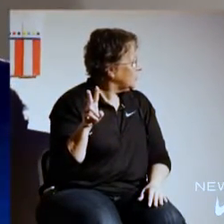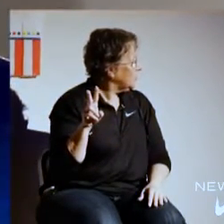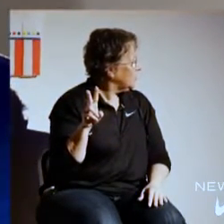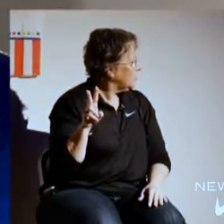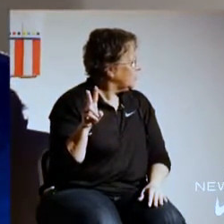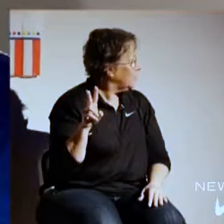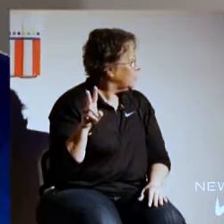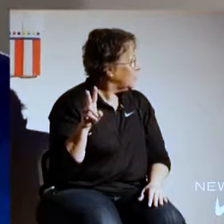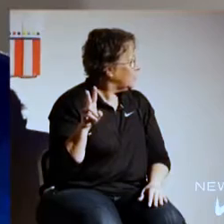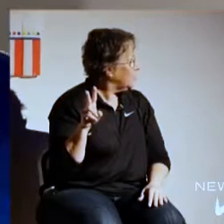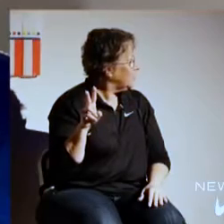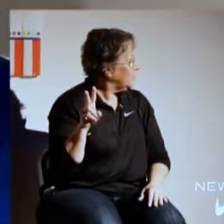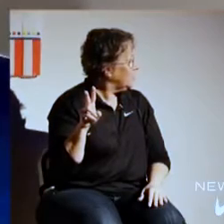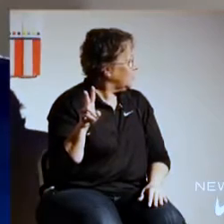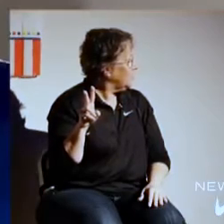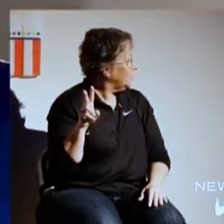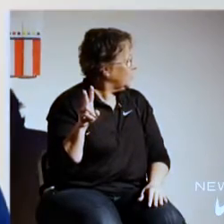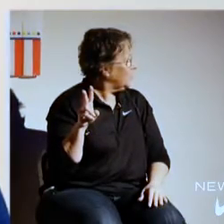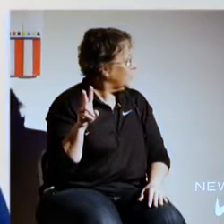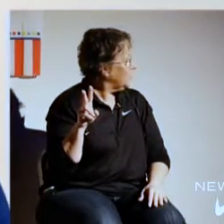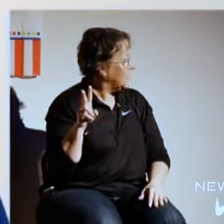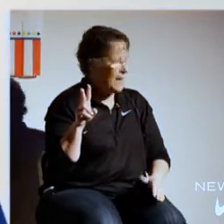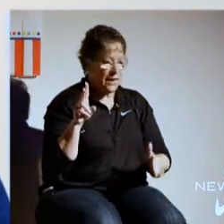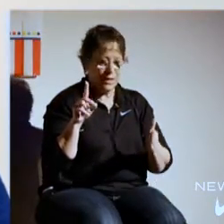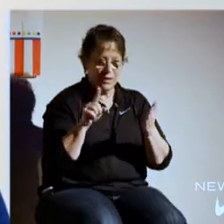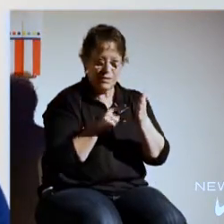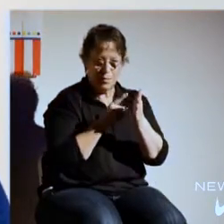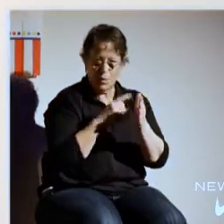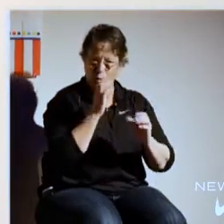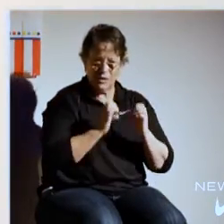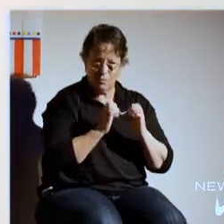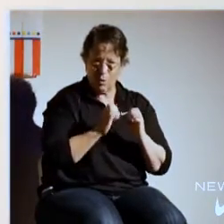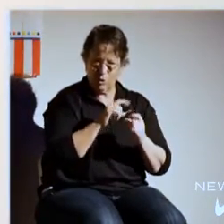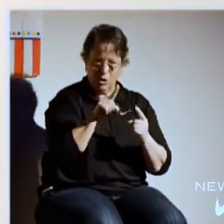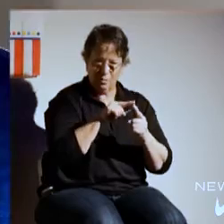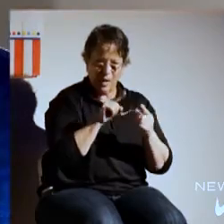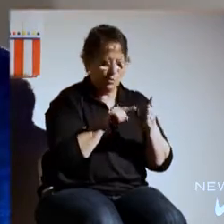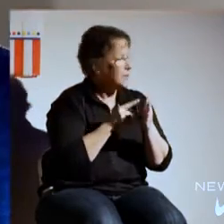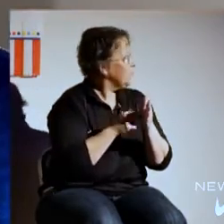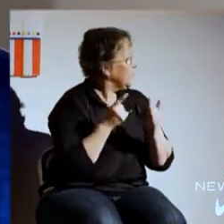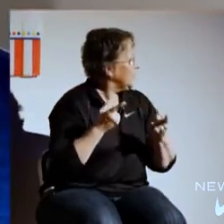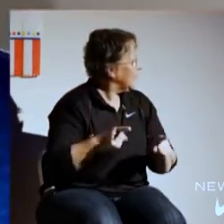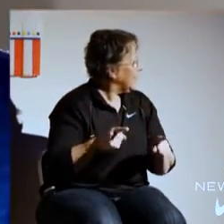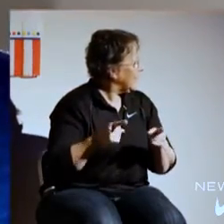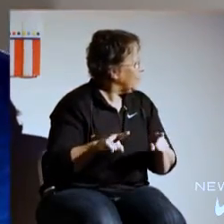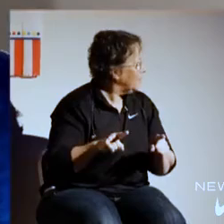very emotional about something that had just happened. And she said, "You really need to go talk to him." I said, "No." So